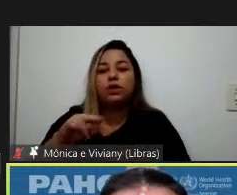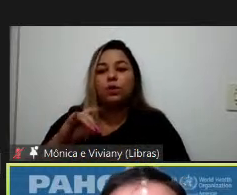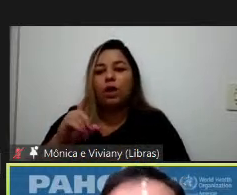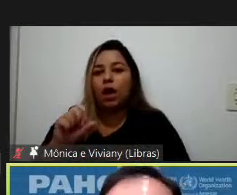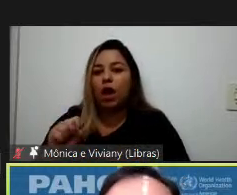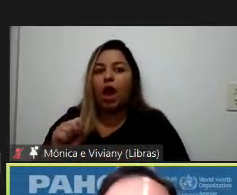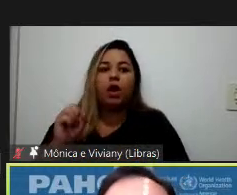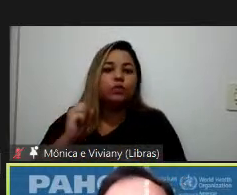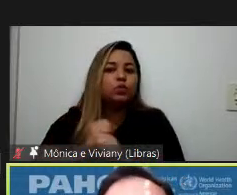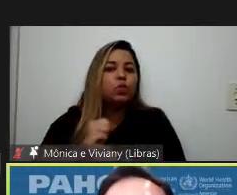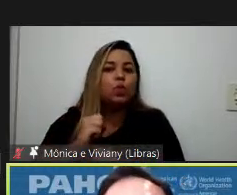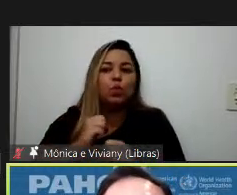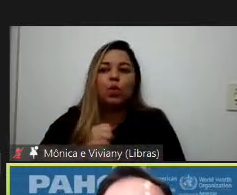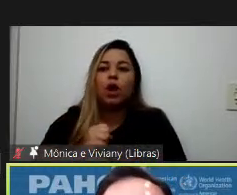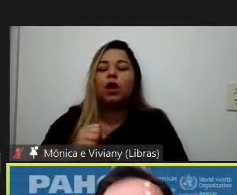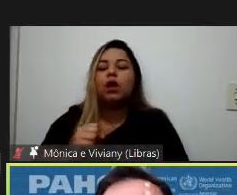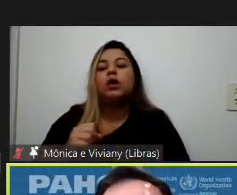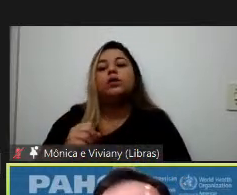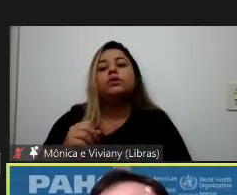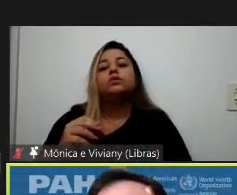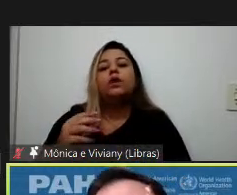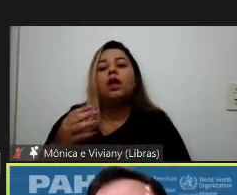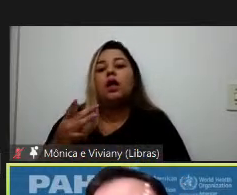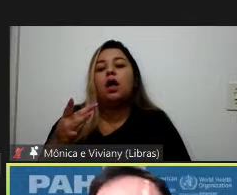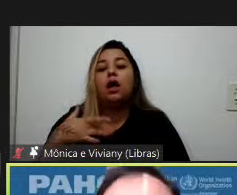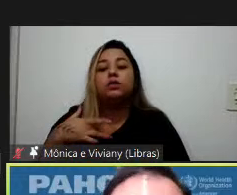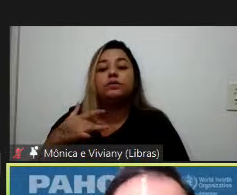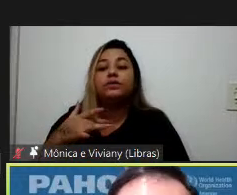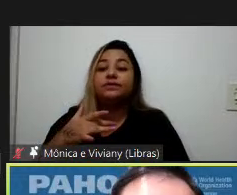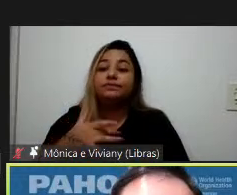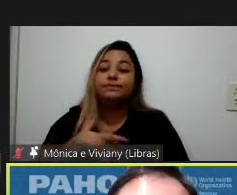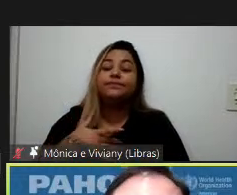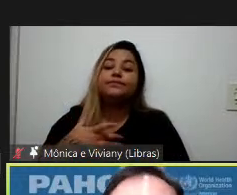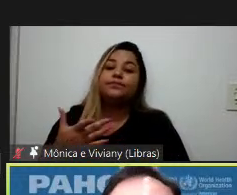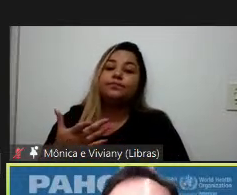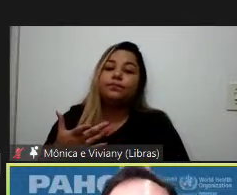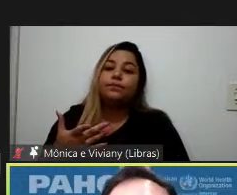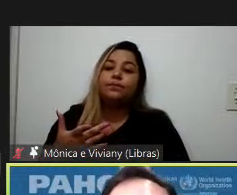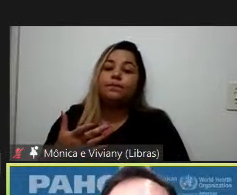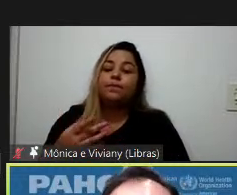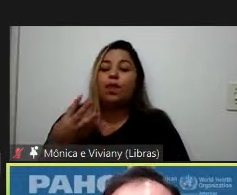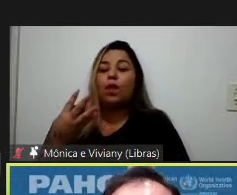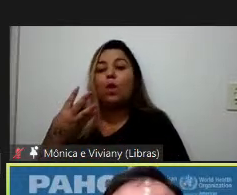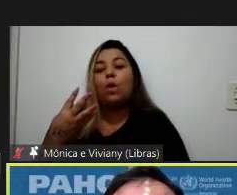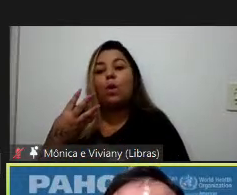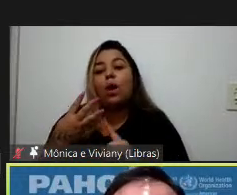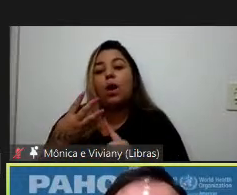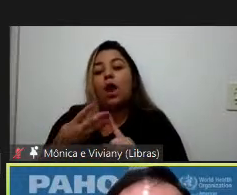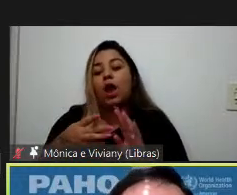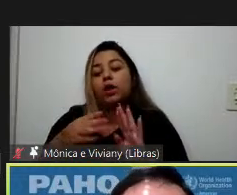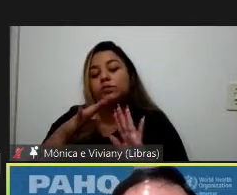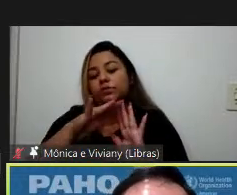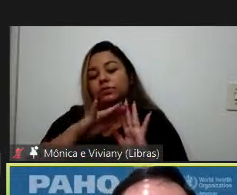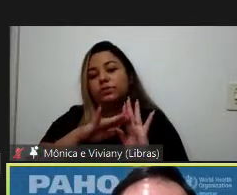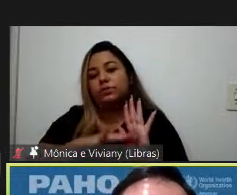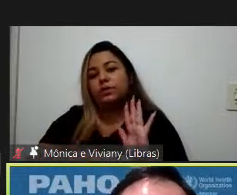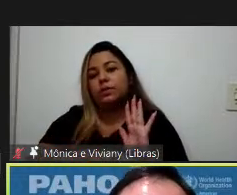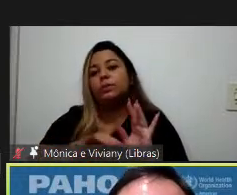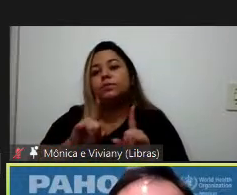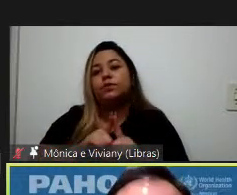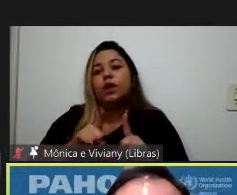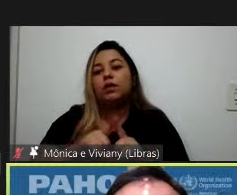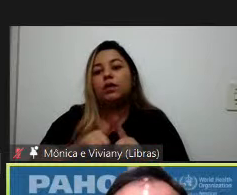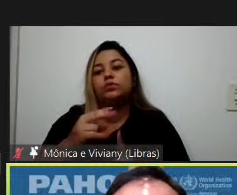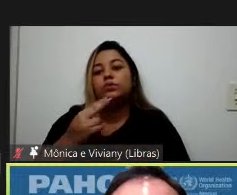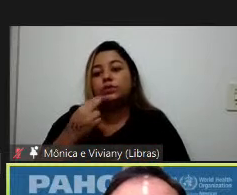adequate, to build a health state of well-being when establishing these 4 lines. And then